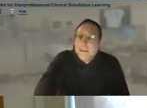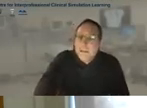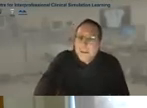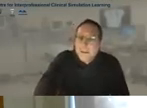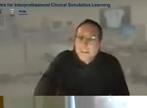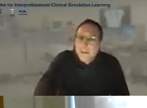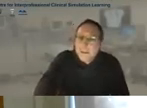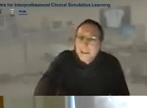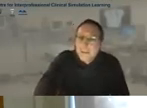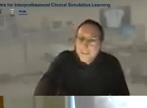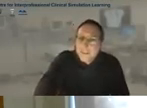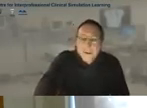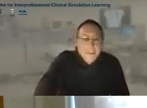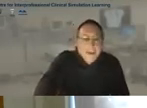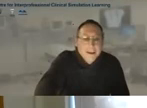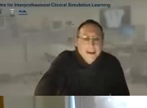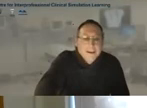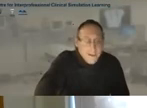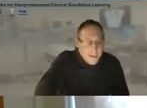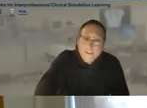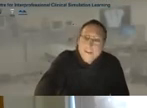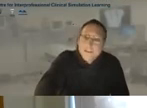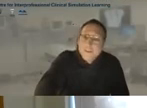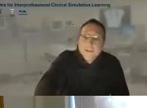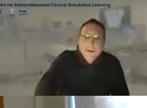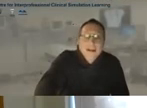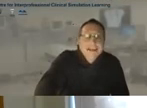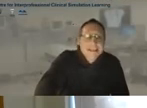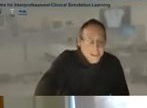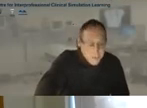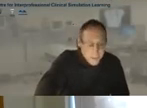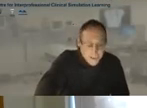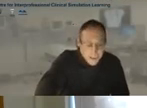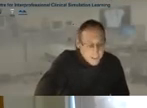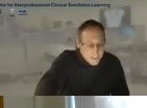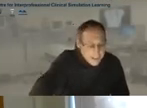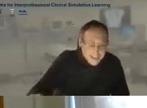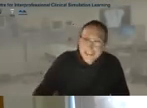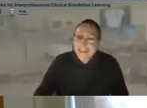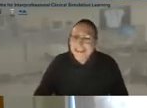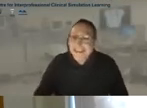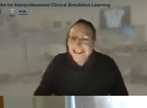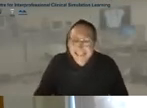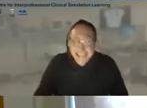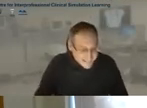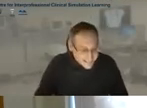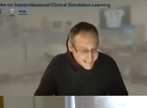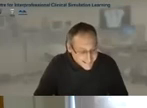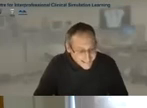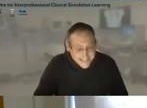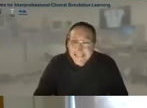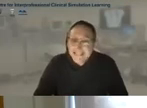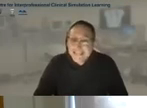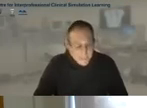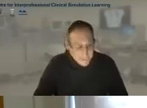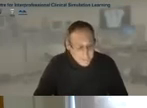to have some conversation. So that's what we've got. So over to you, Tamara. Thanks, Darren. So